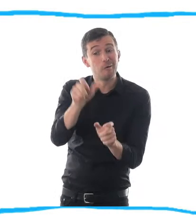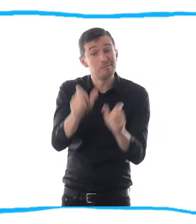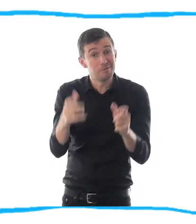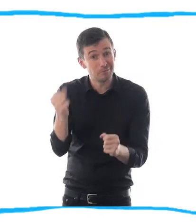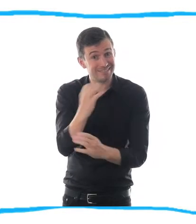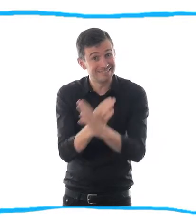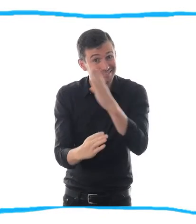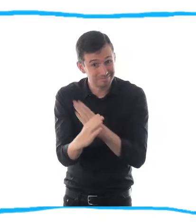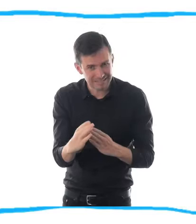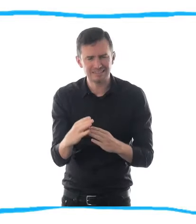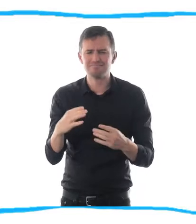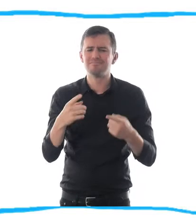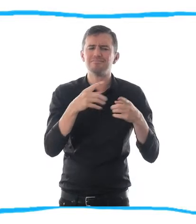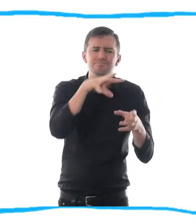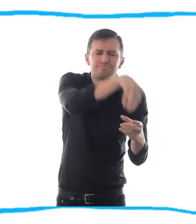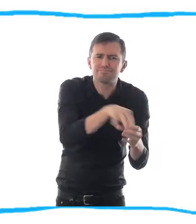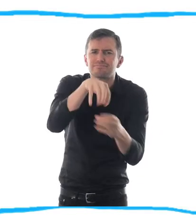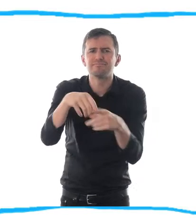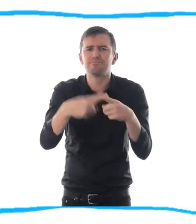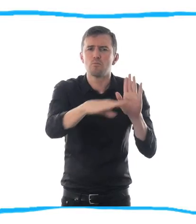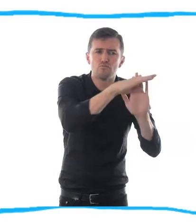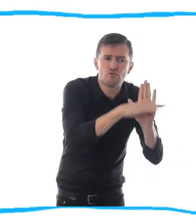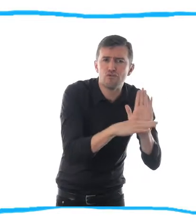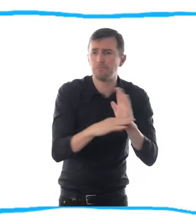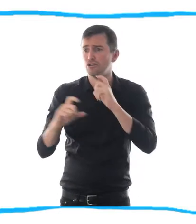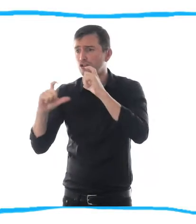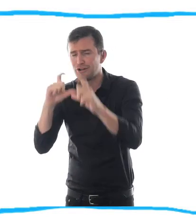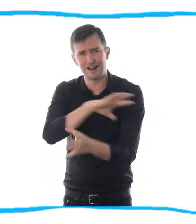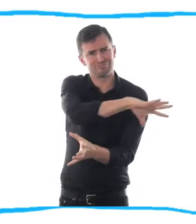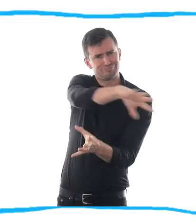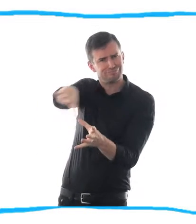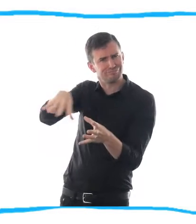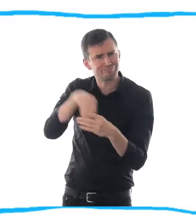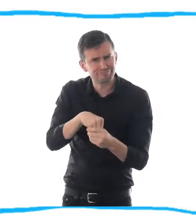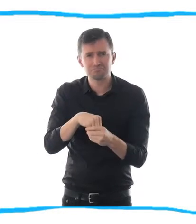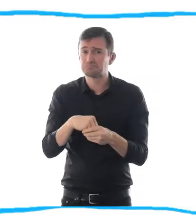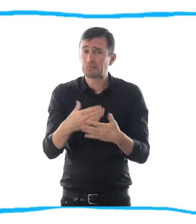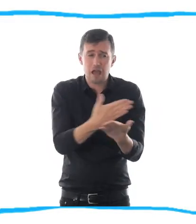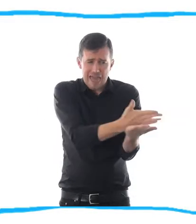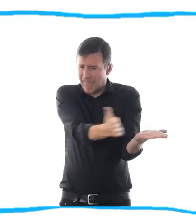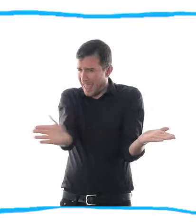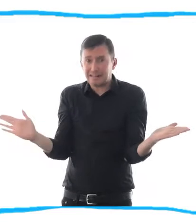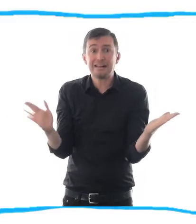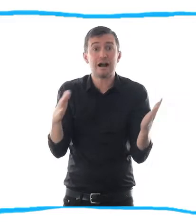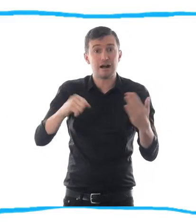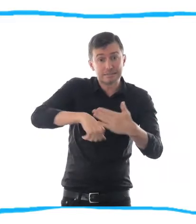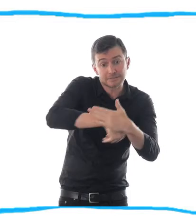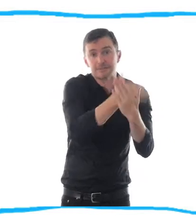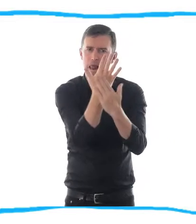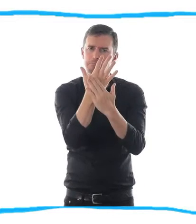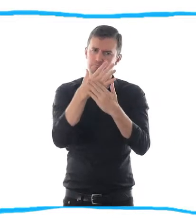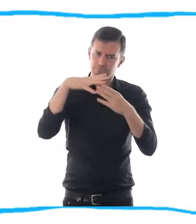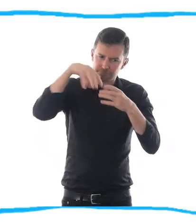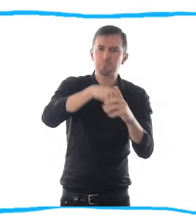You can include persons with disabilities in all of your programs and communications without delay. Any and all communication that is developed can